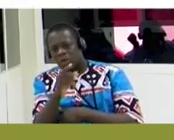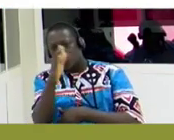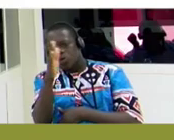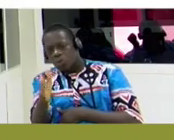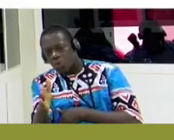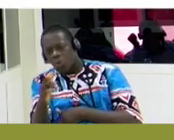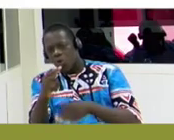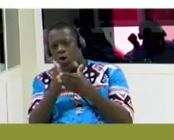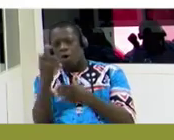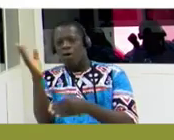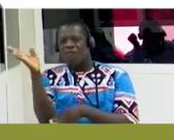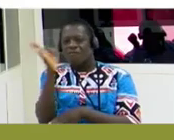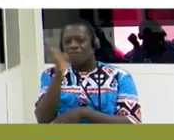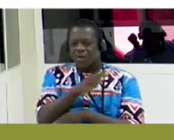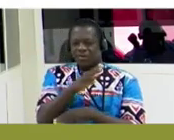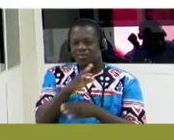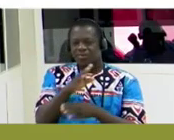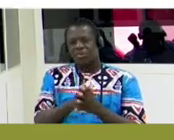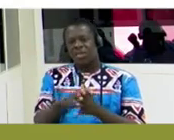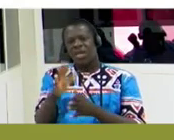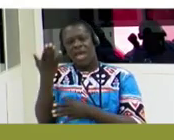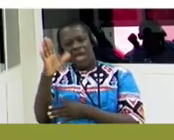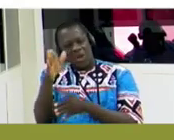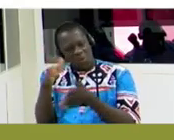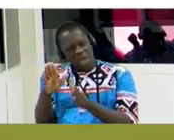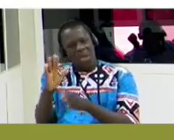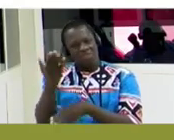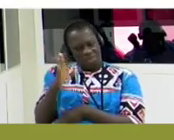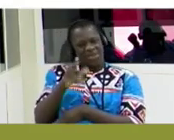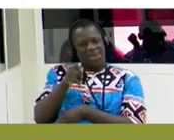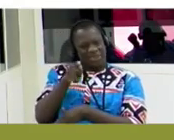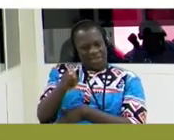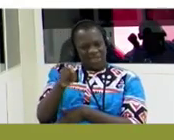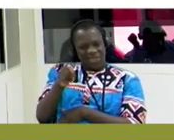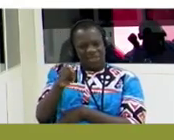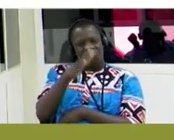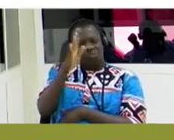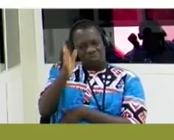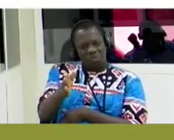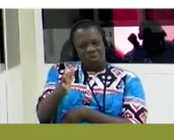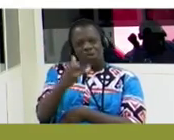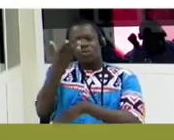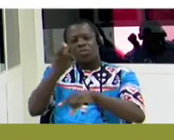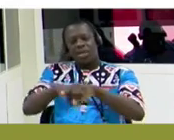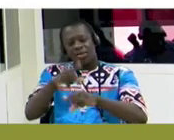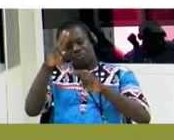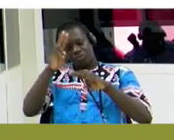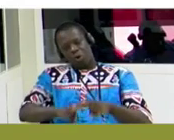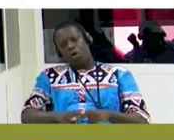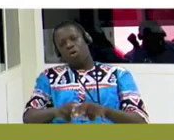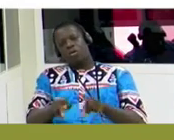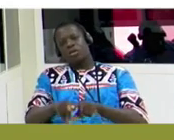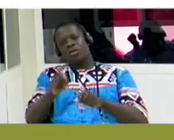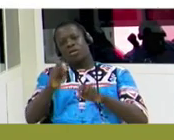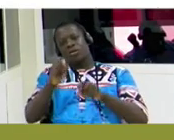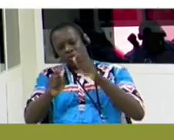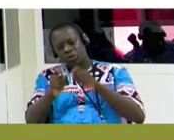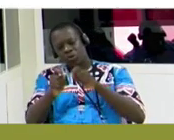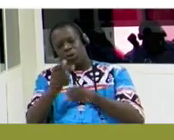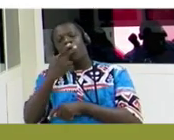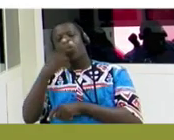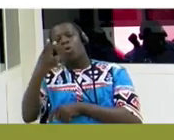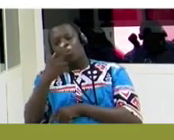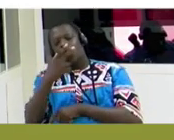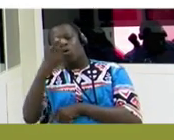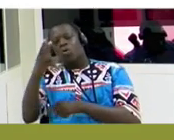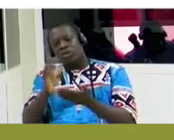false? Anyway, it can be true because he used to sit down, light his cigarette, smoking, giving orders, and